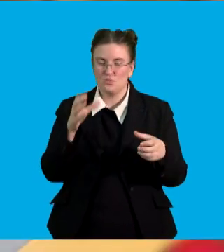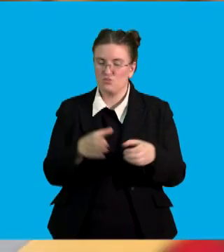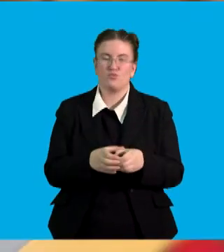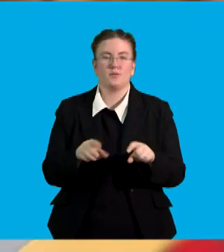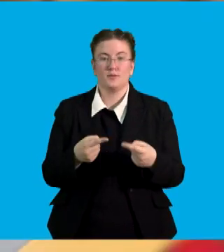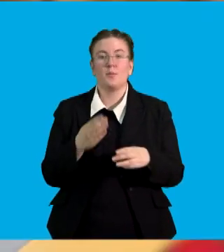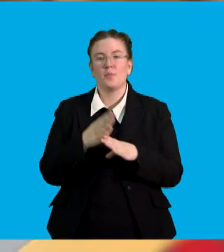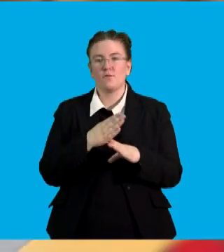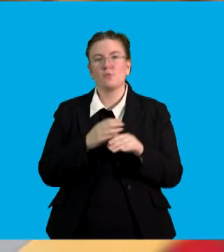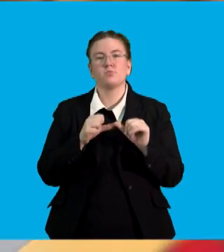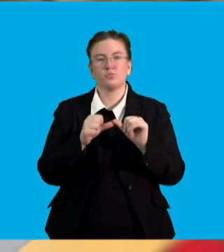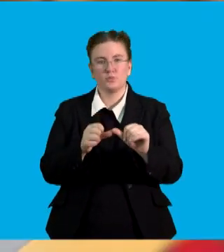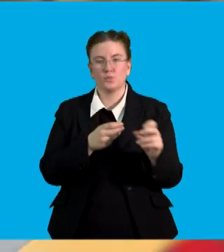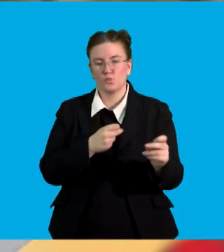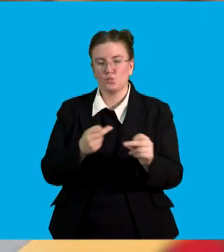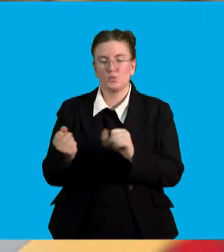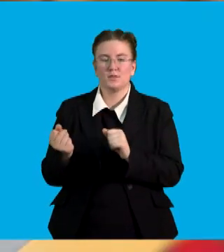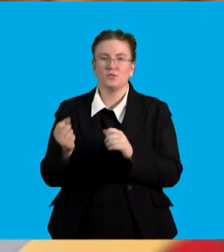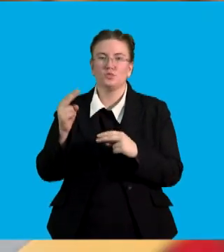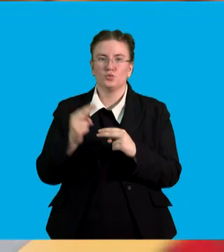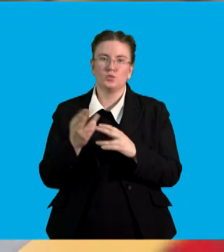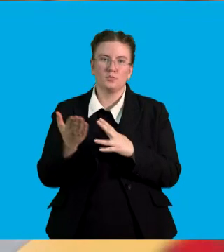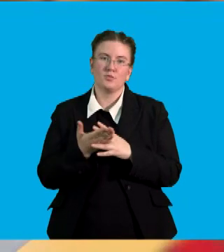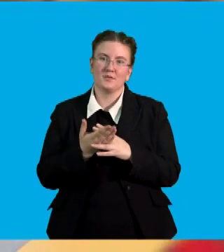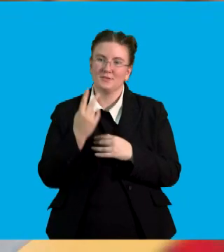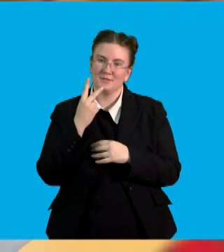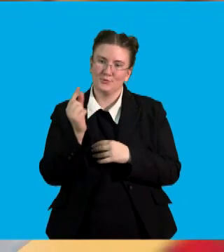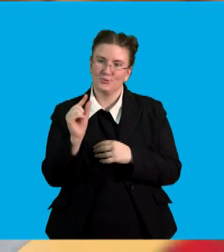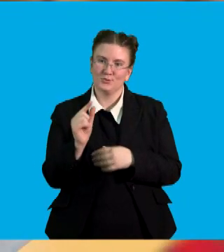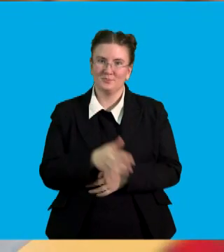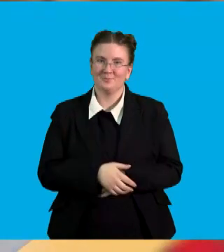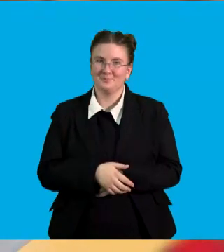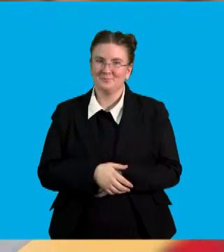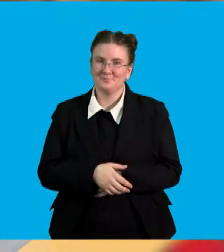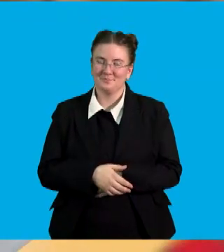learners, before we continue, we're just going to quickly go for a short break and I'll see you just after this.